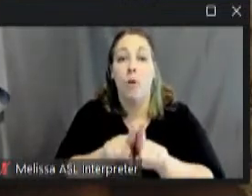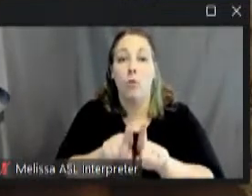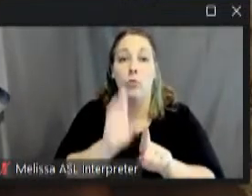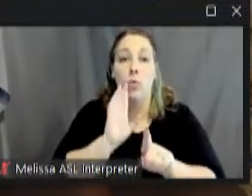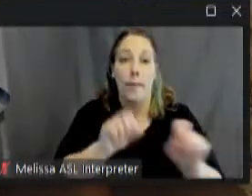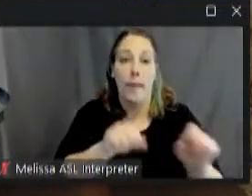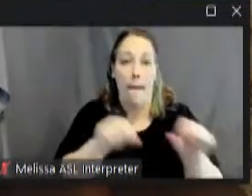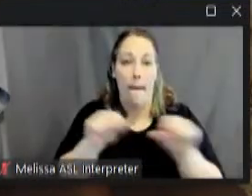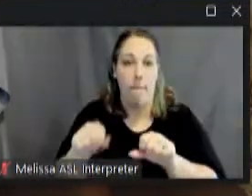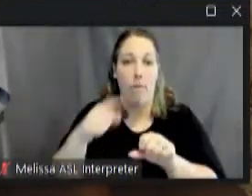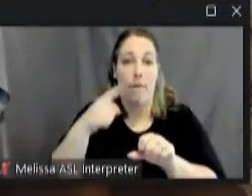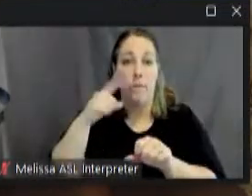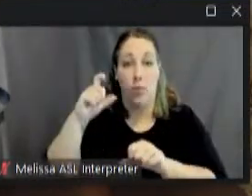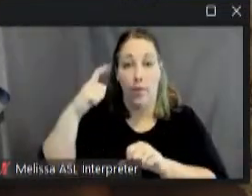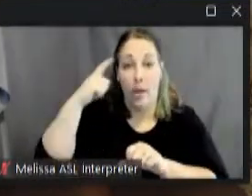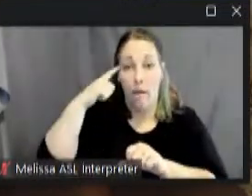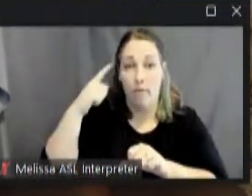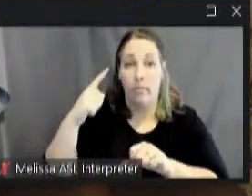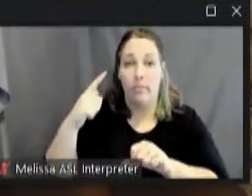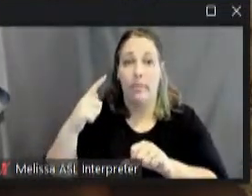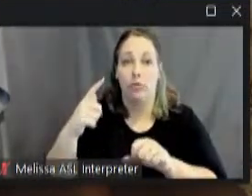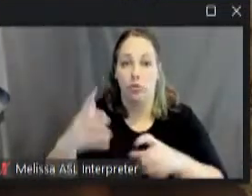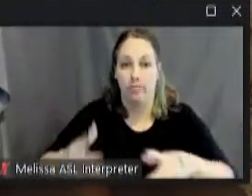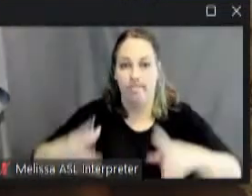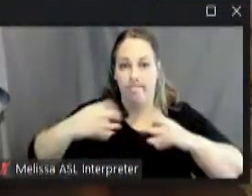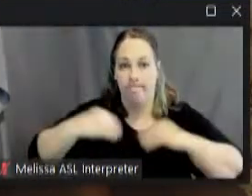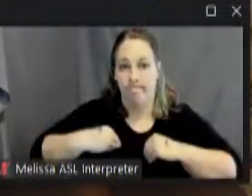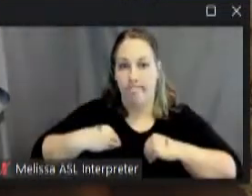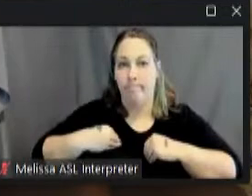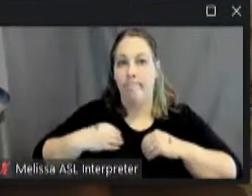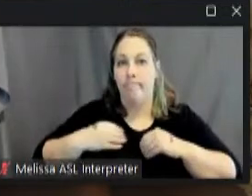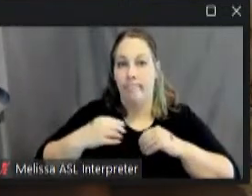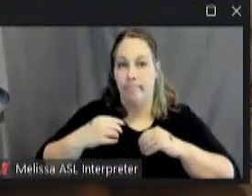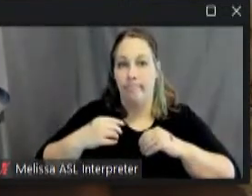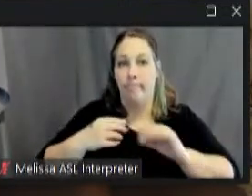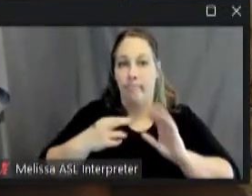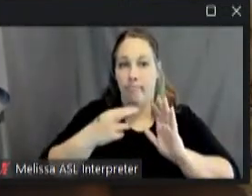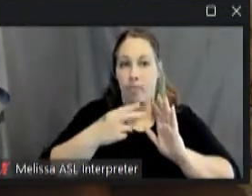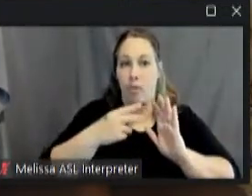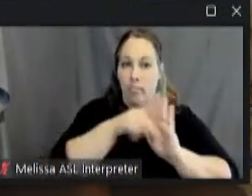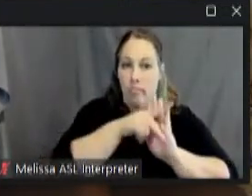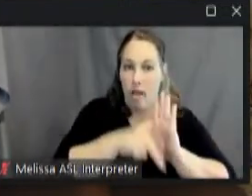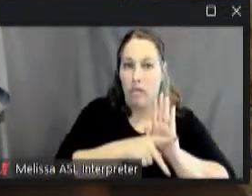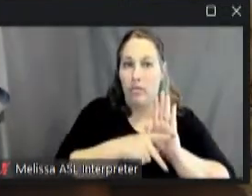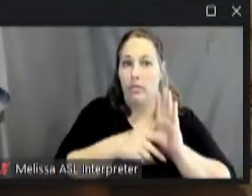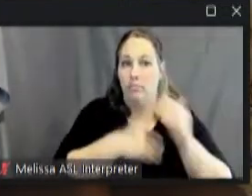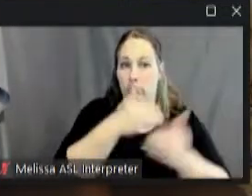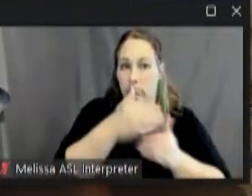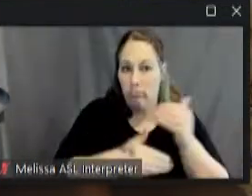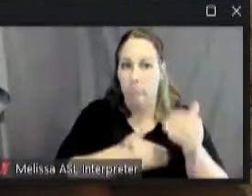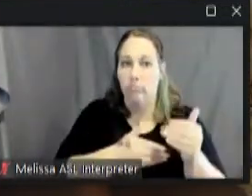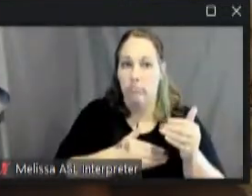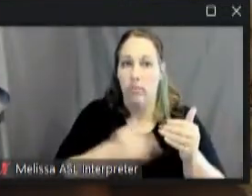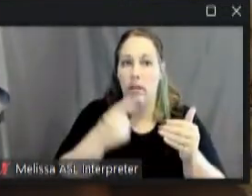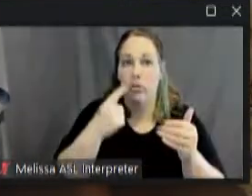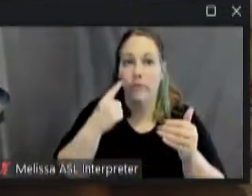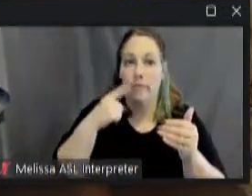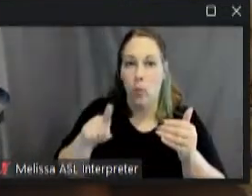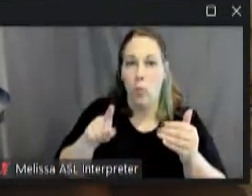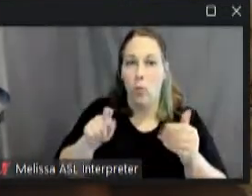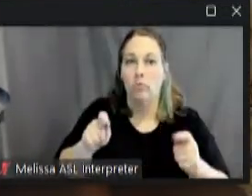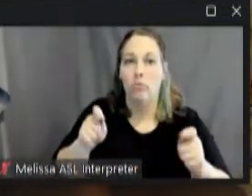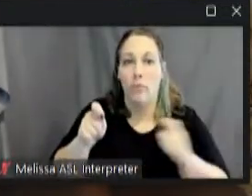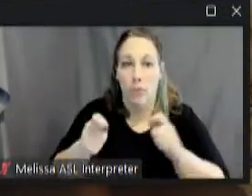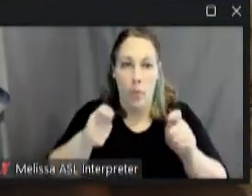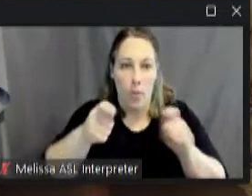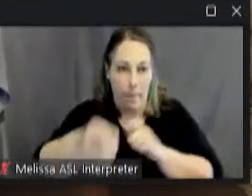both measures and practices as part of their reforms, if they so desire. And it will help